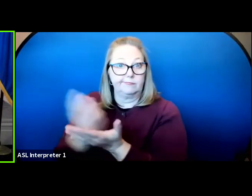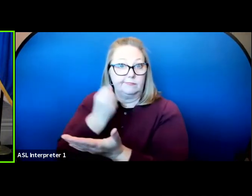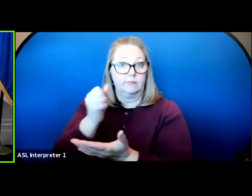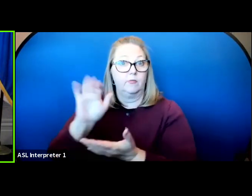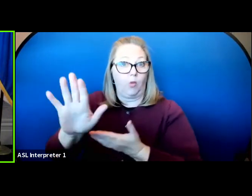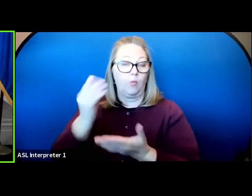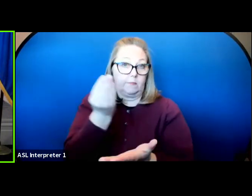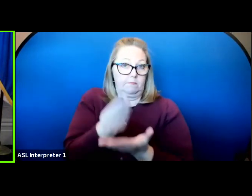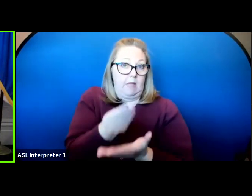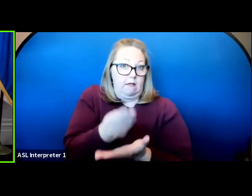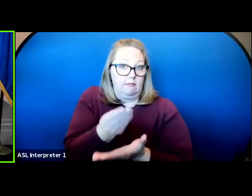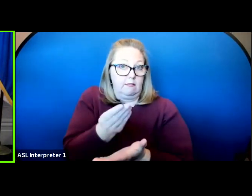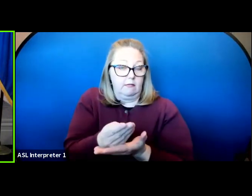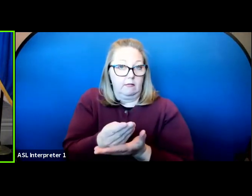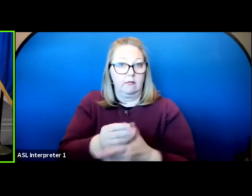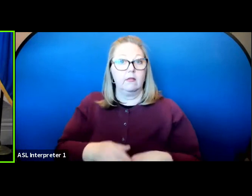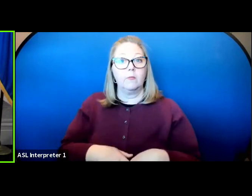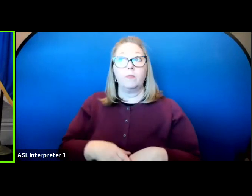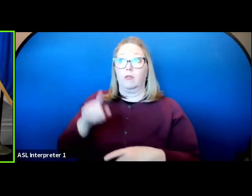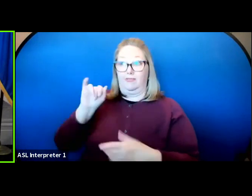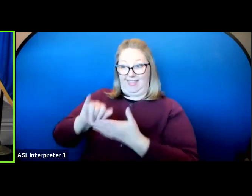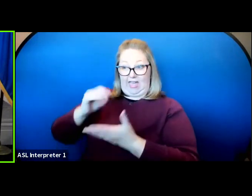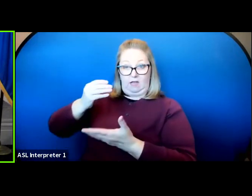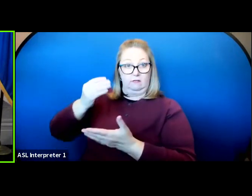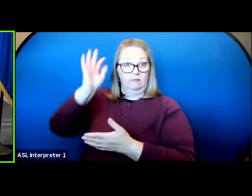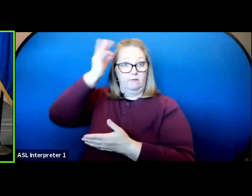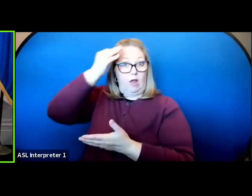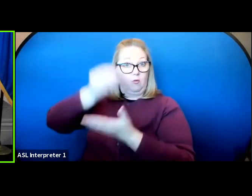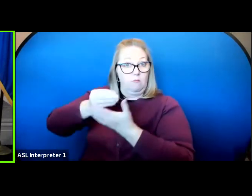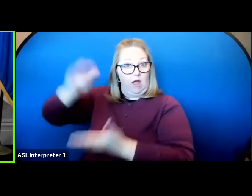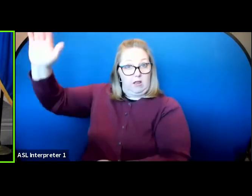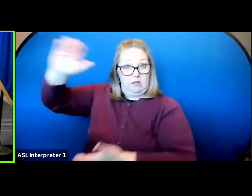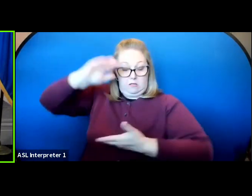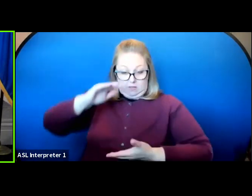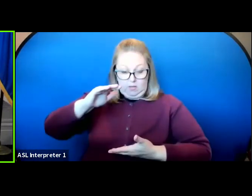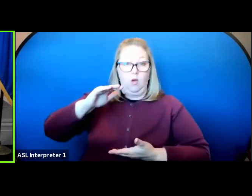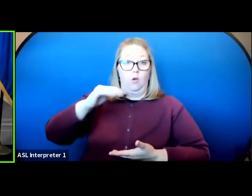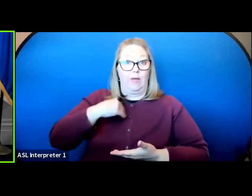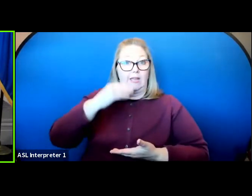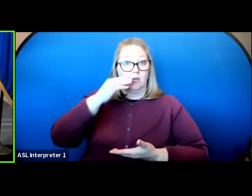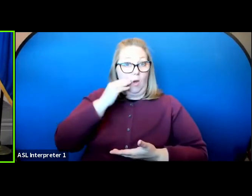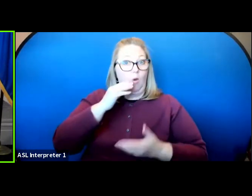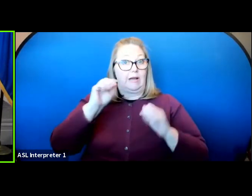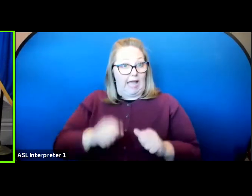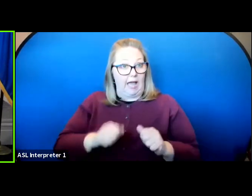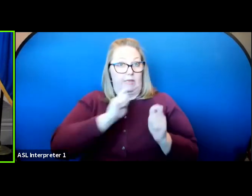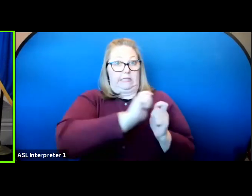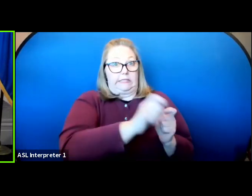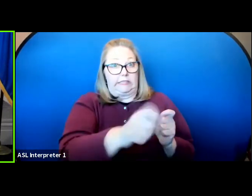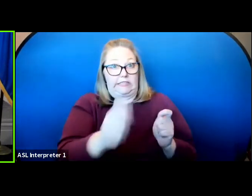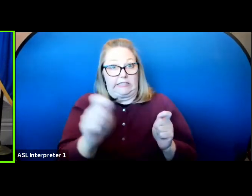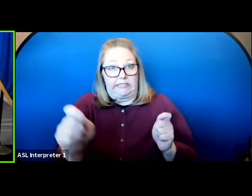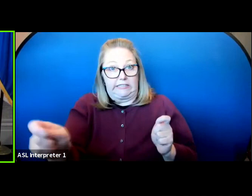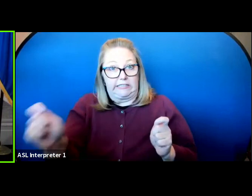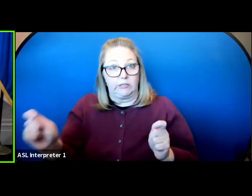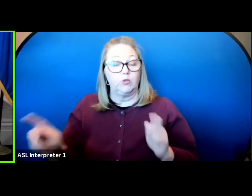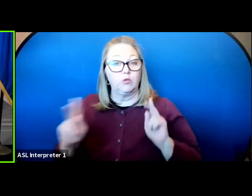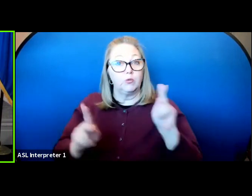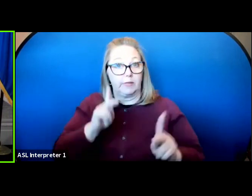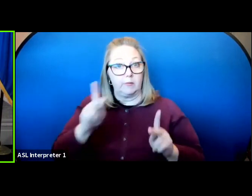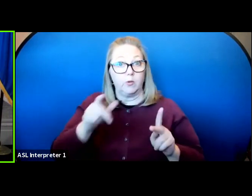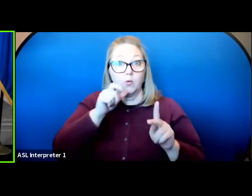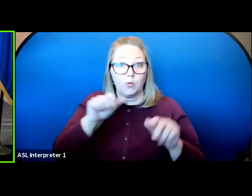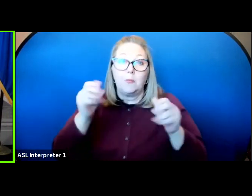especially when we know that massive evictions will cause public health concerns and irreparable harm to Nevada families